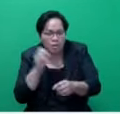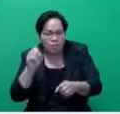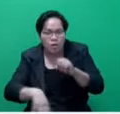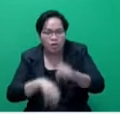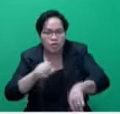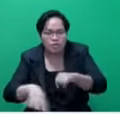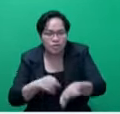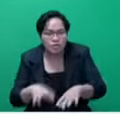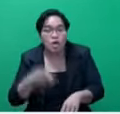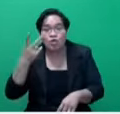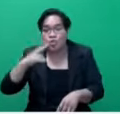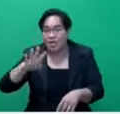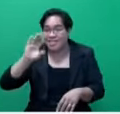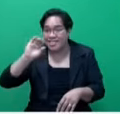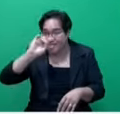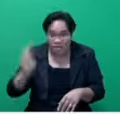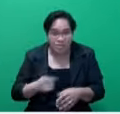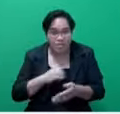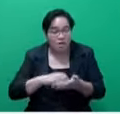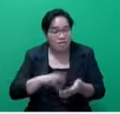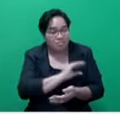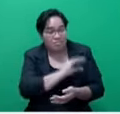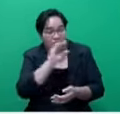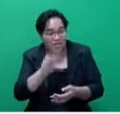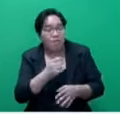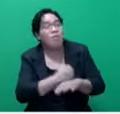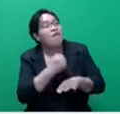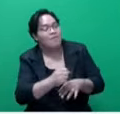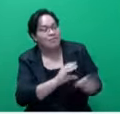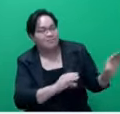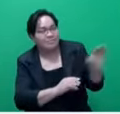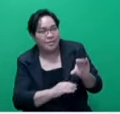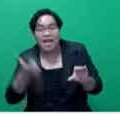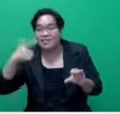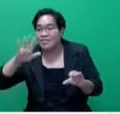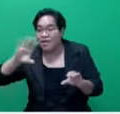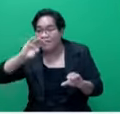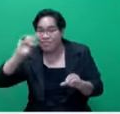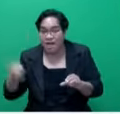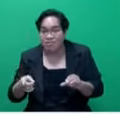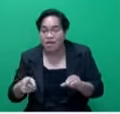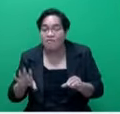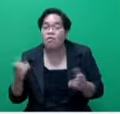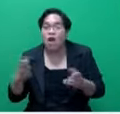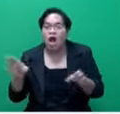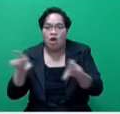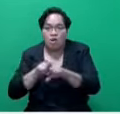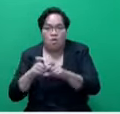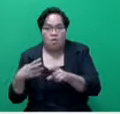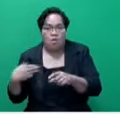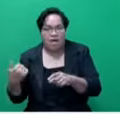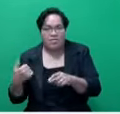by $20,000 seed funding from the Fijian government and $75,000 from the Commonwealth Local